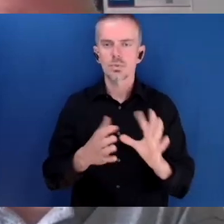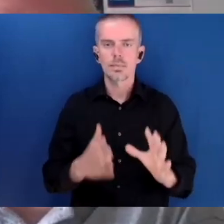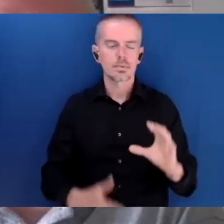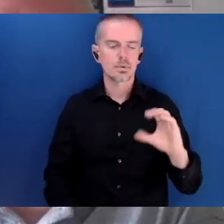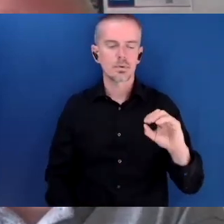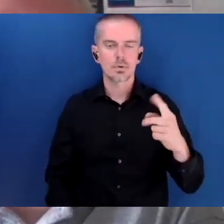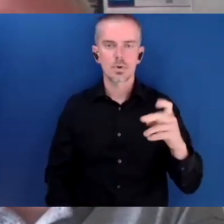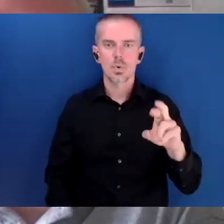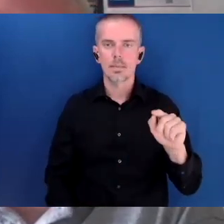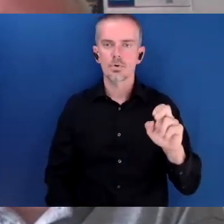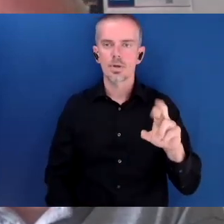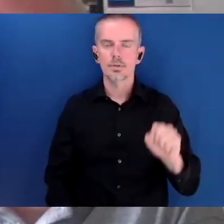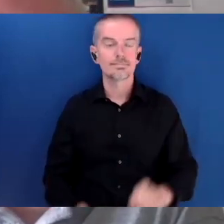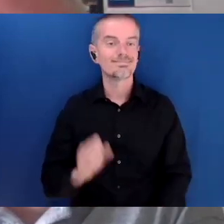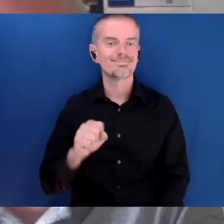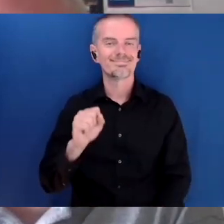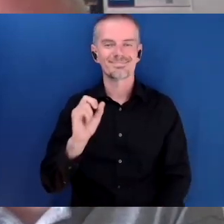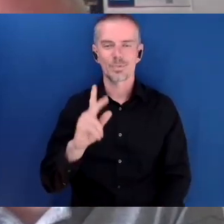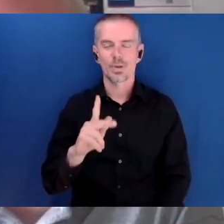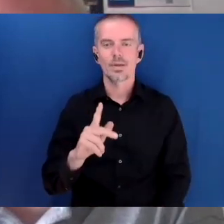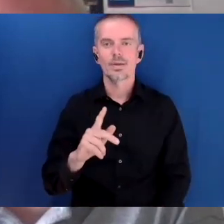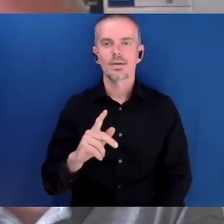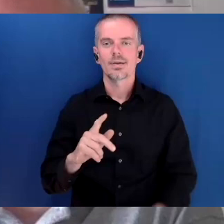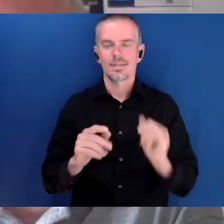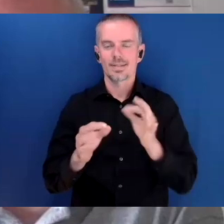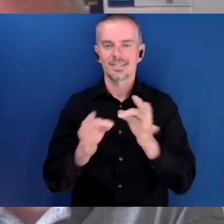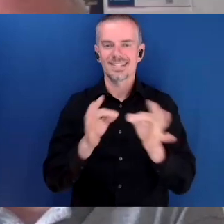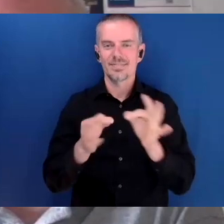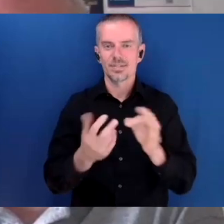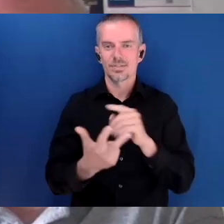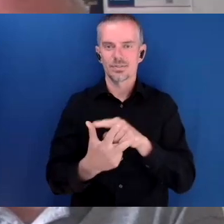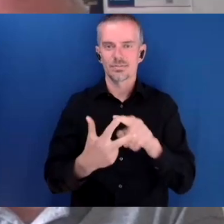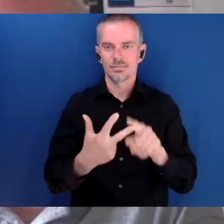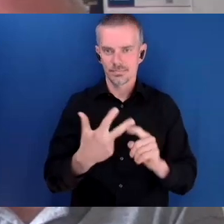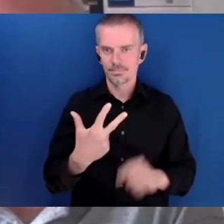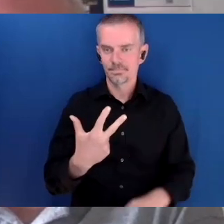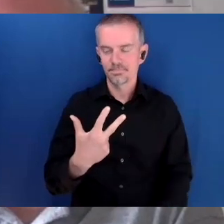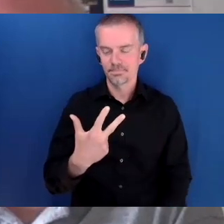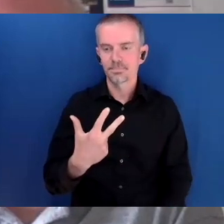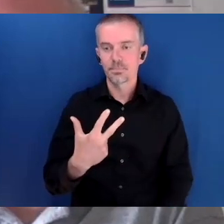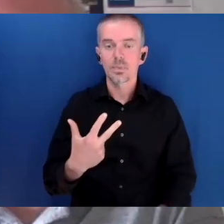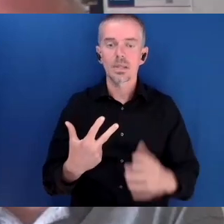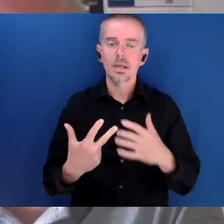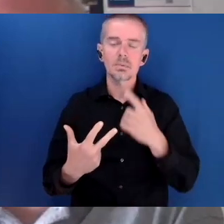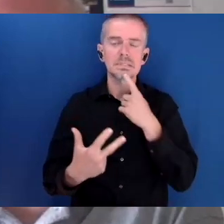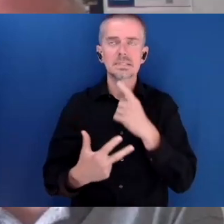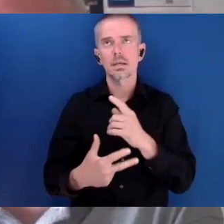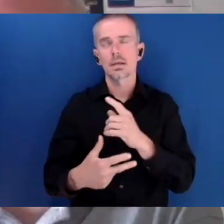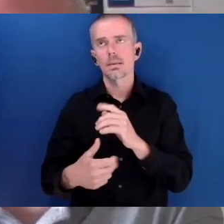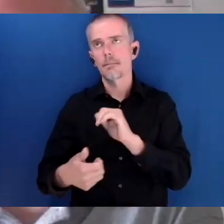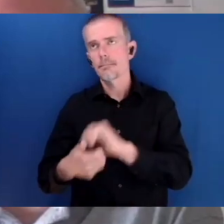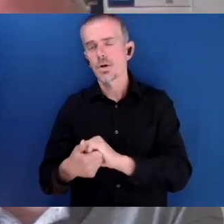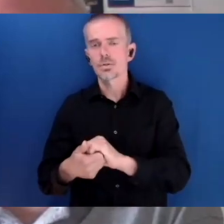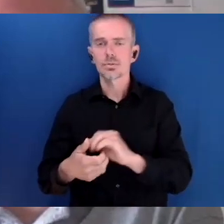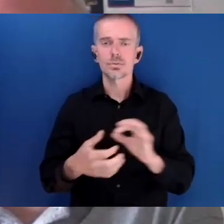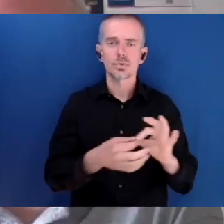that? Yeah, so this gets a bit to the definitions. And so I would say we use partners and cooperators